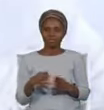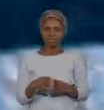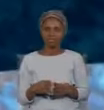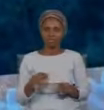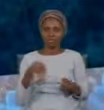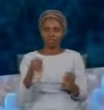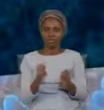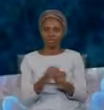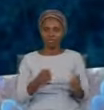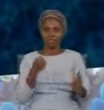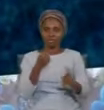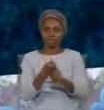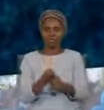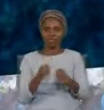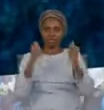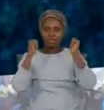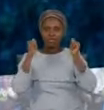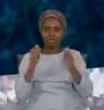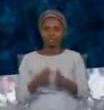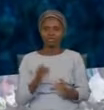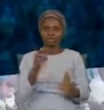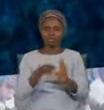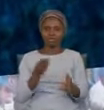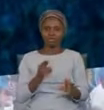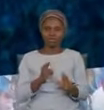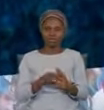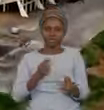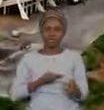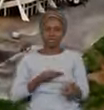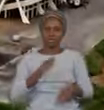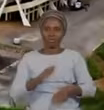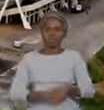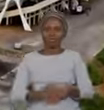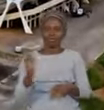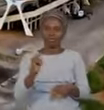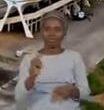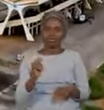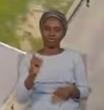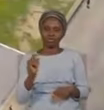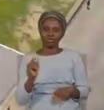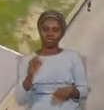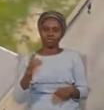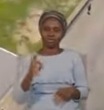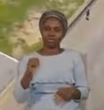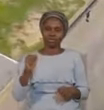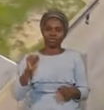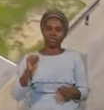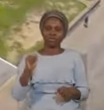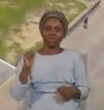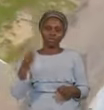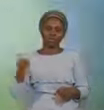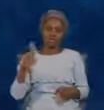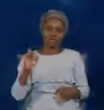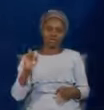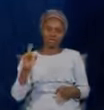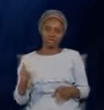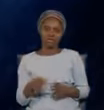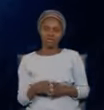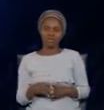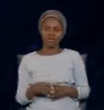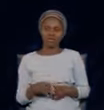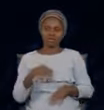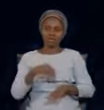Academy. Join us from the 28th to 25th of April at Independence Square, Osu, Accra. The word of power would